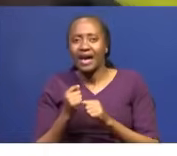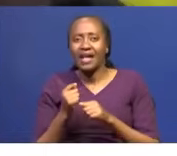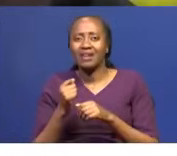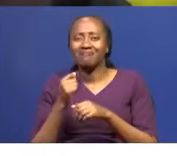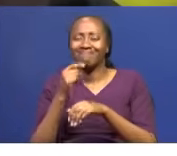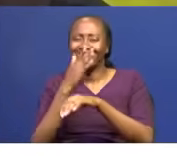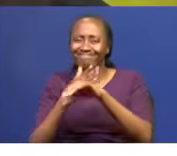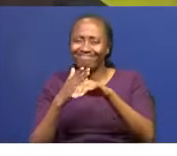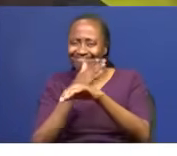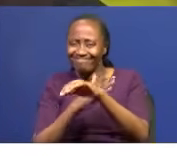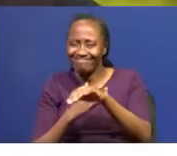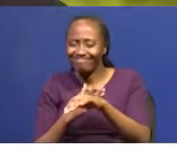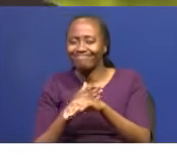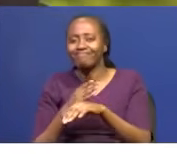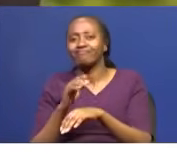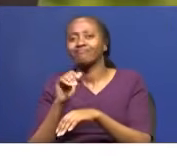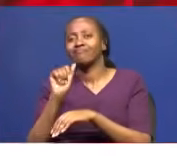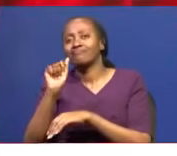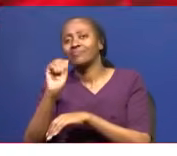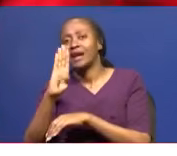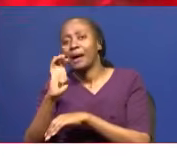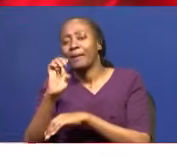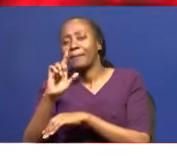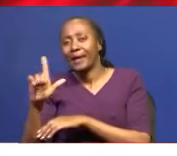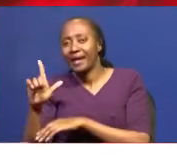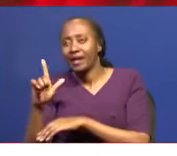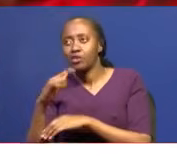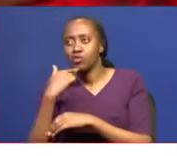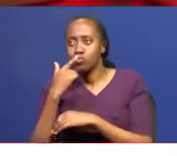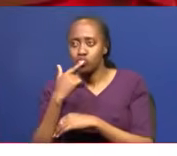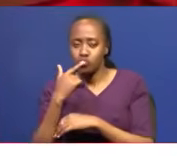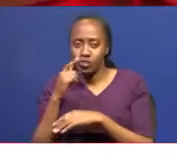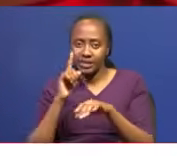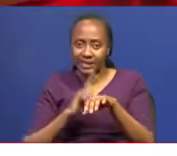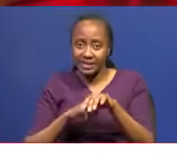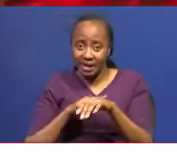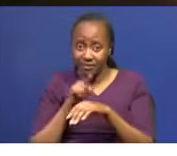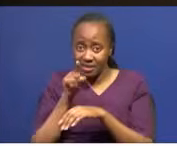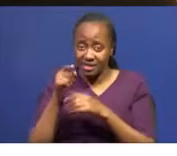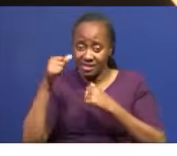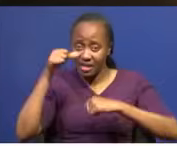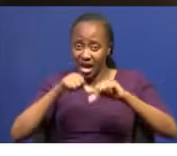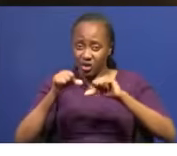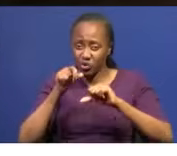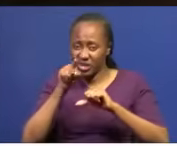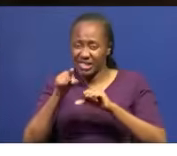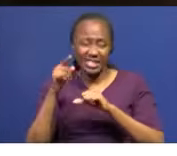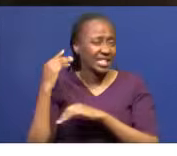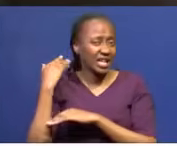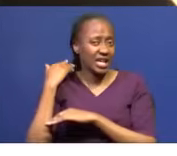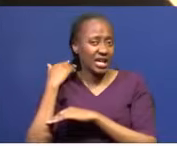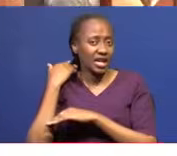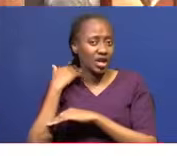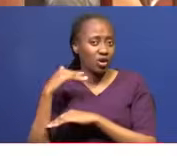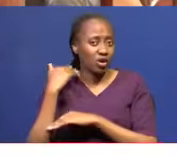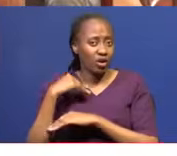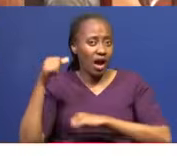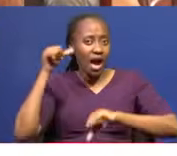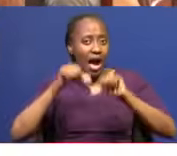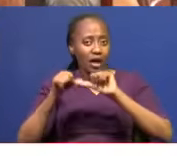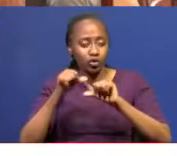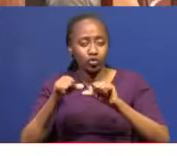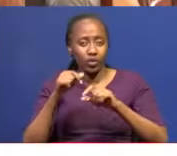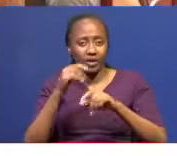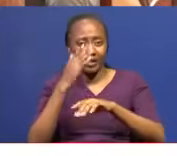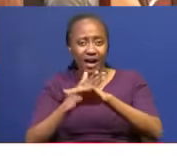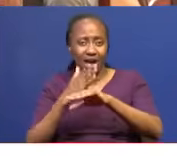Daily reporter Habil Onyango Olo. The prosecution stated that Akugo committed the offense in the company of others